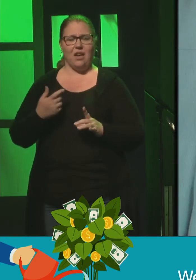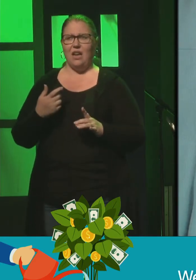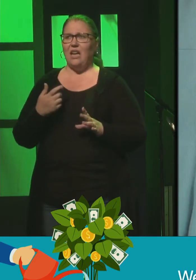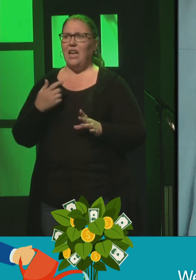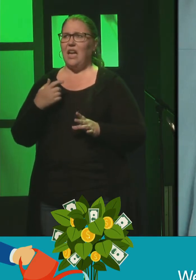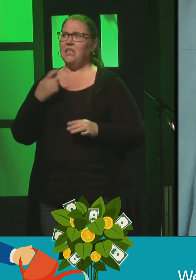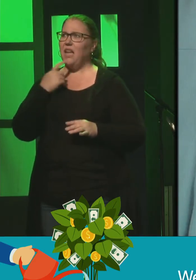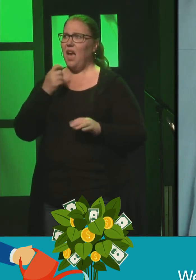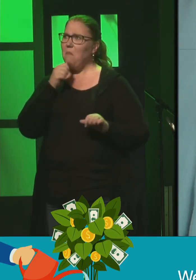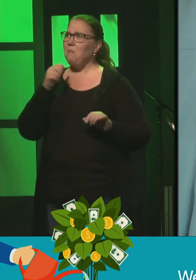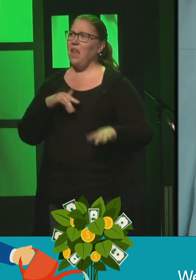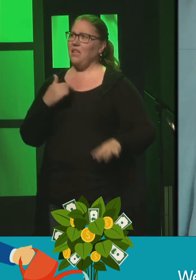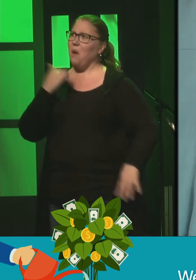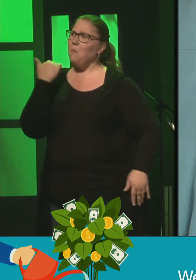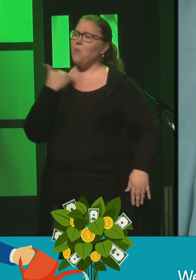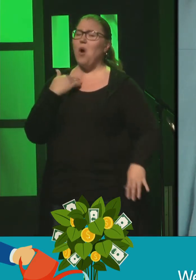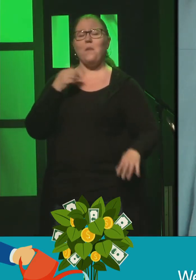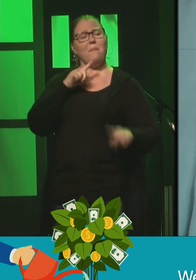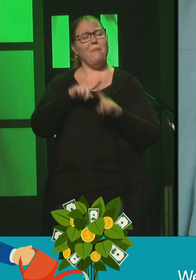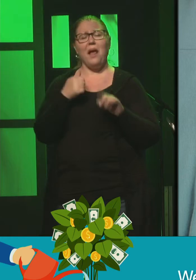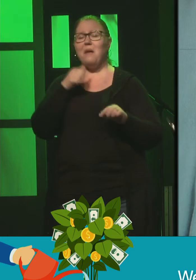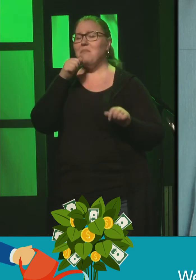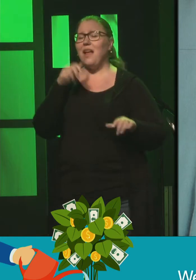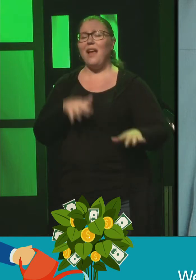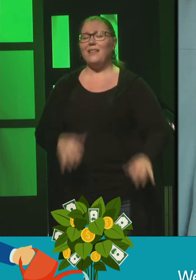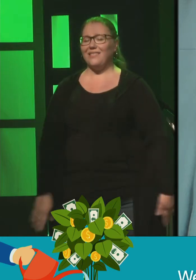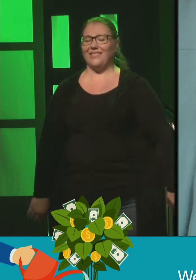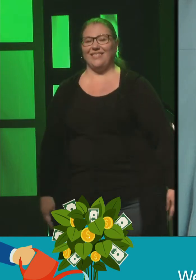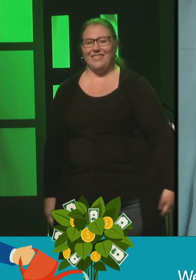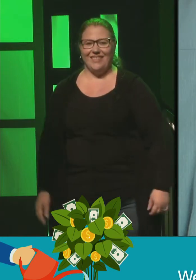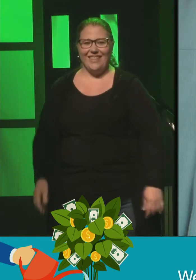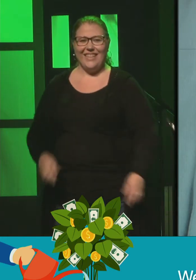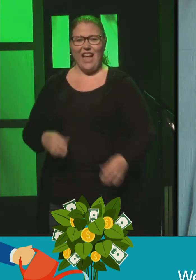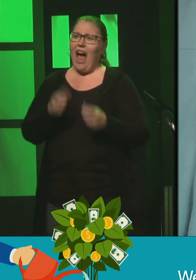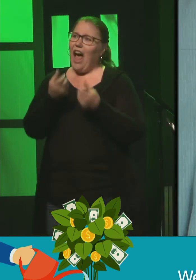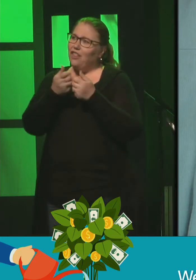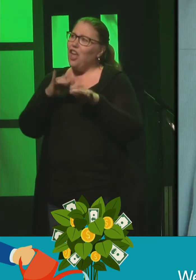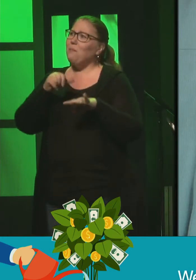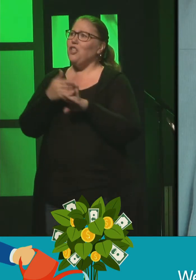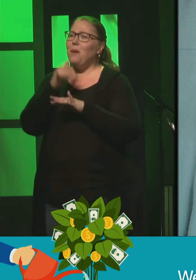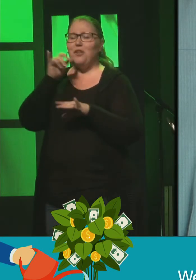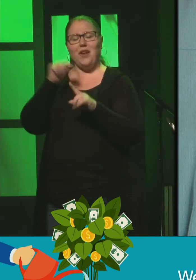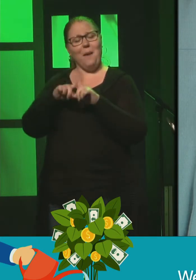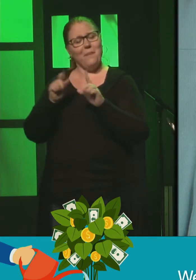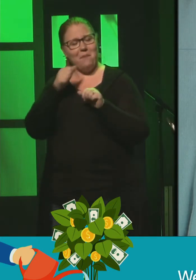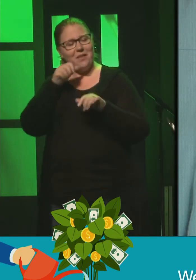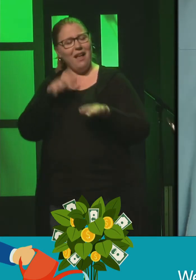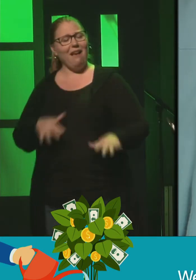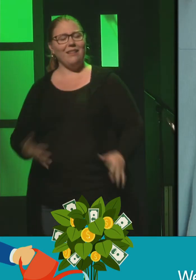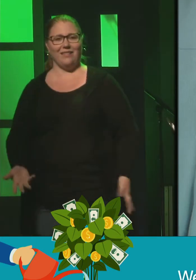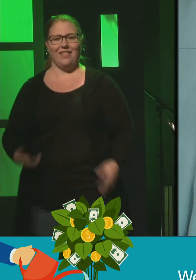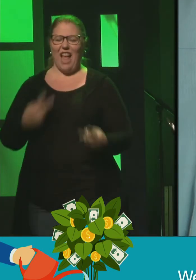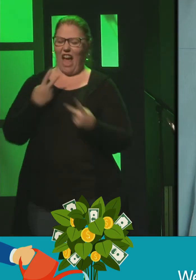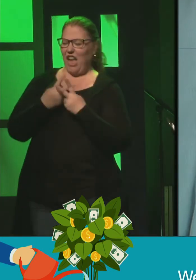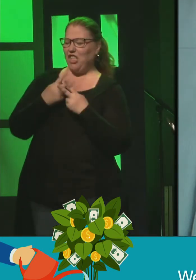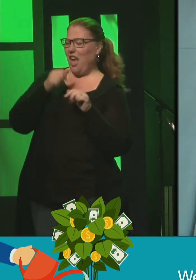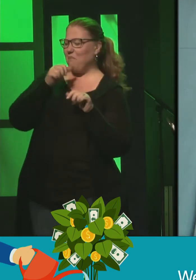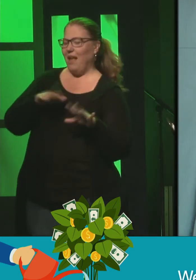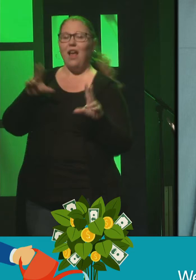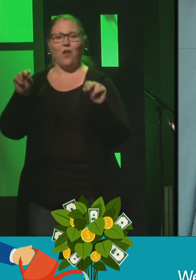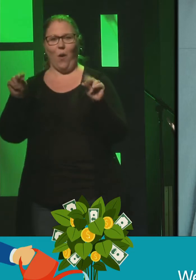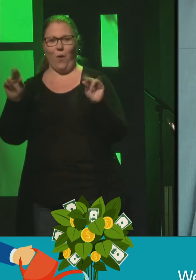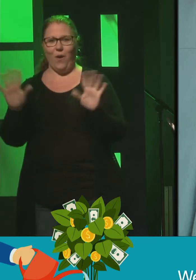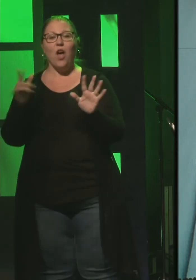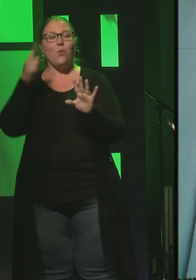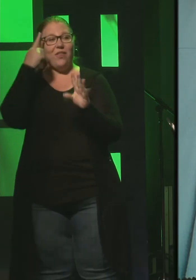blessed to be broke. Just so blessed to have lost my job yesterday. #blessed. No.